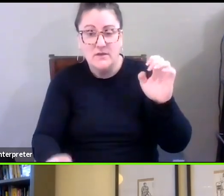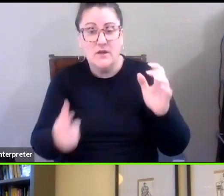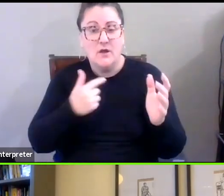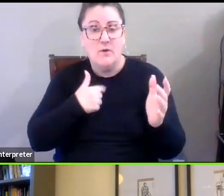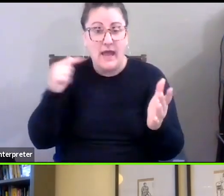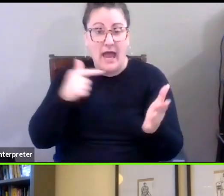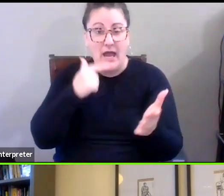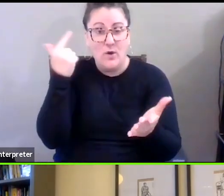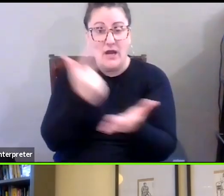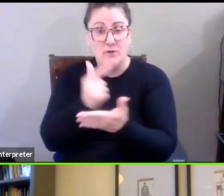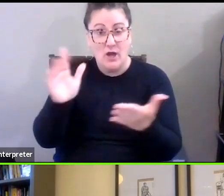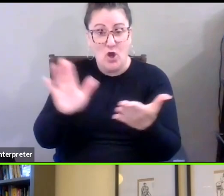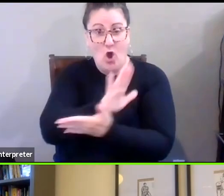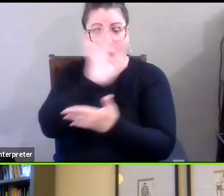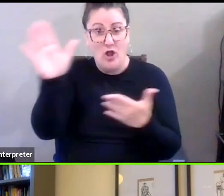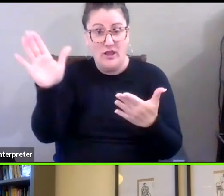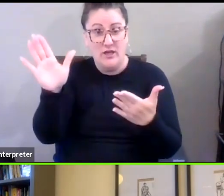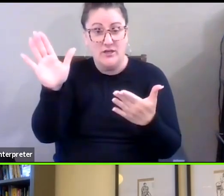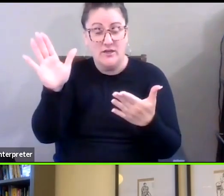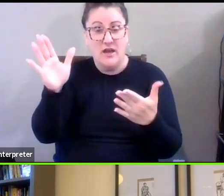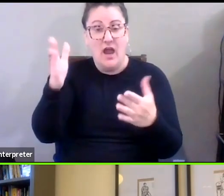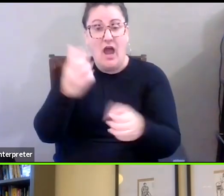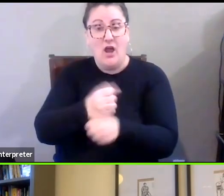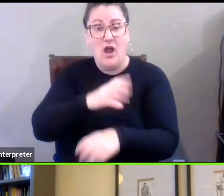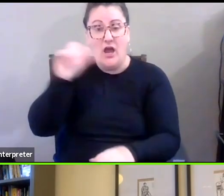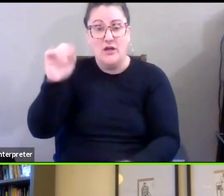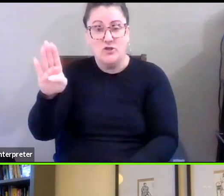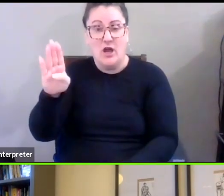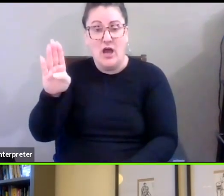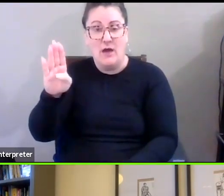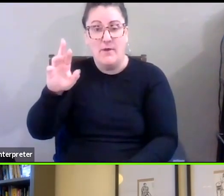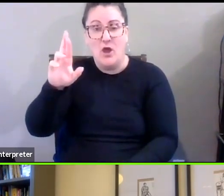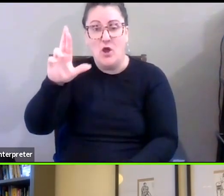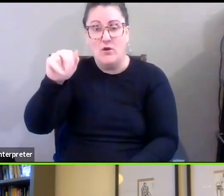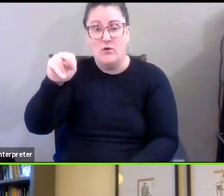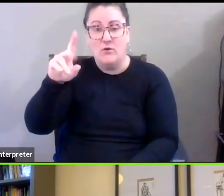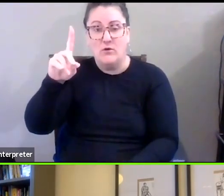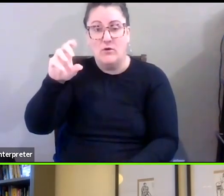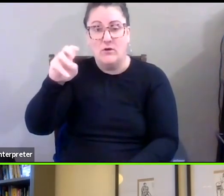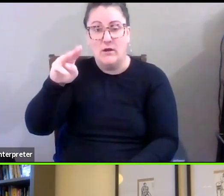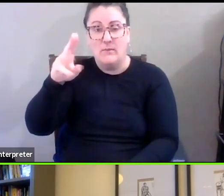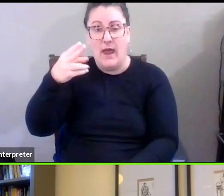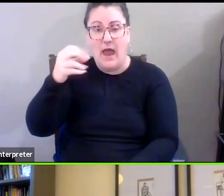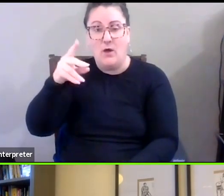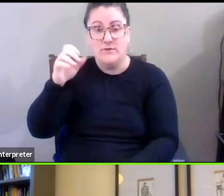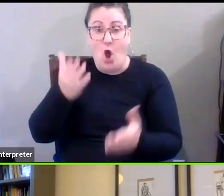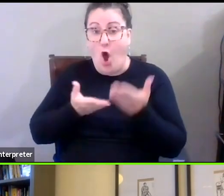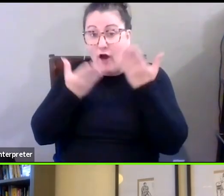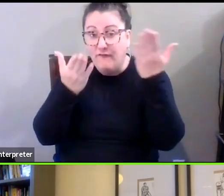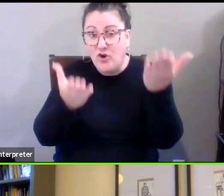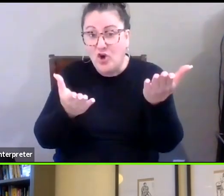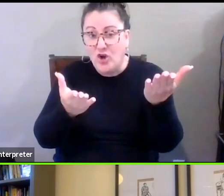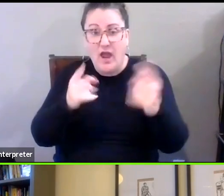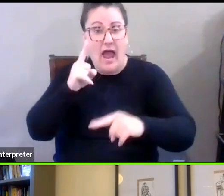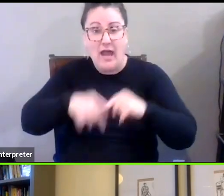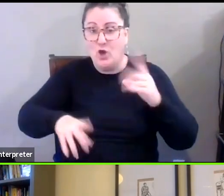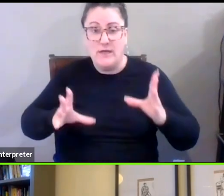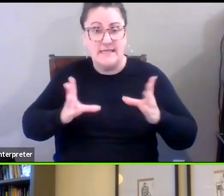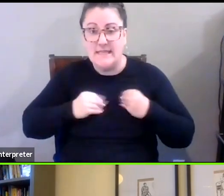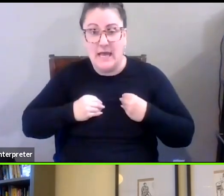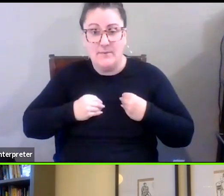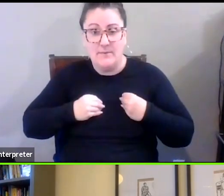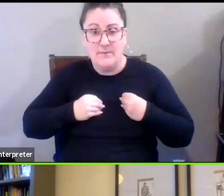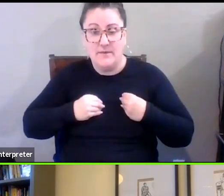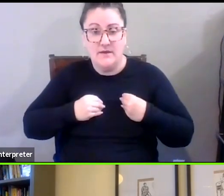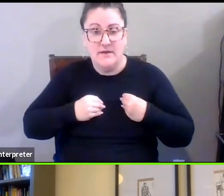from college, I got a job at Random House, a job offer, which I could not accept because it